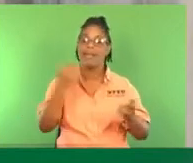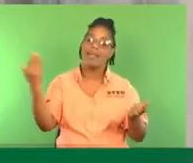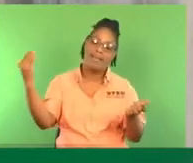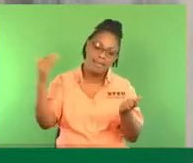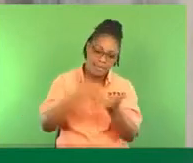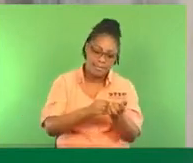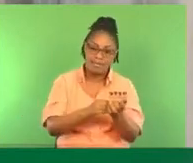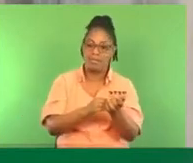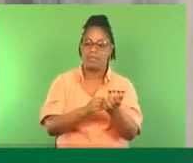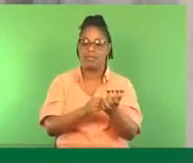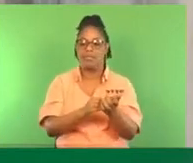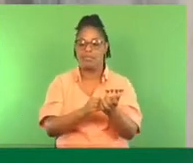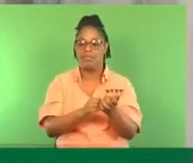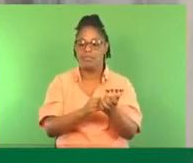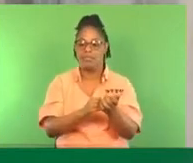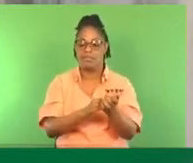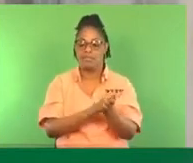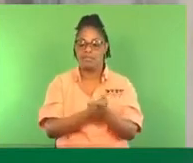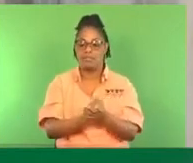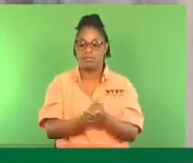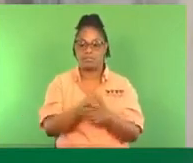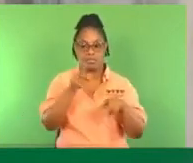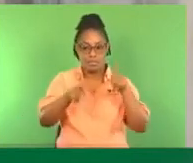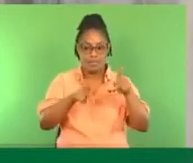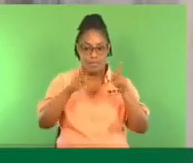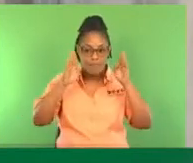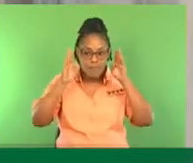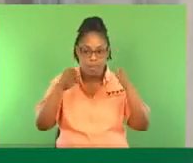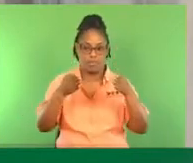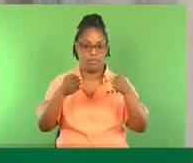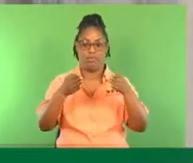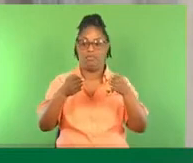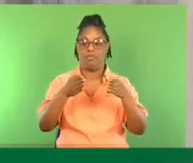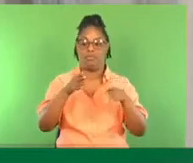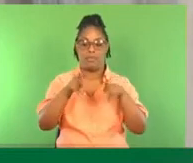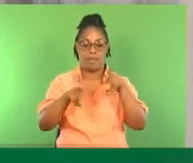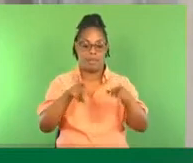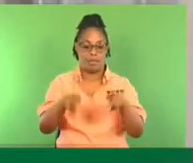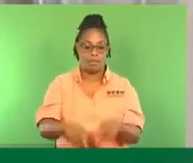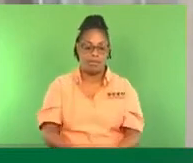accountability, and people-centered governance to this nation.